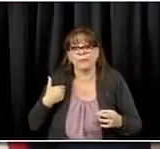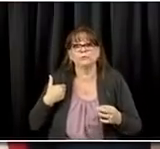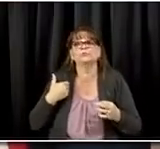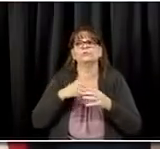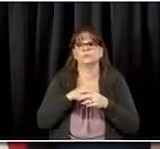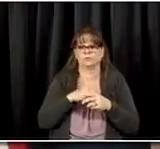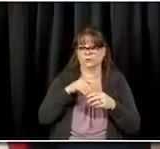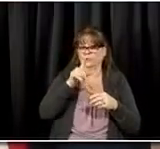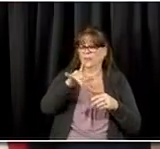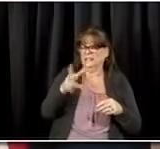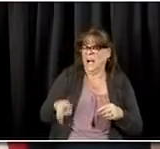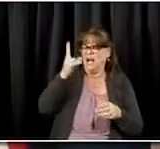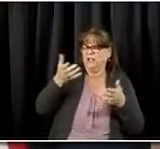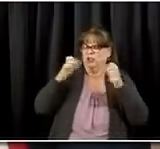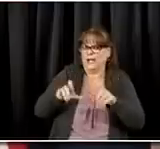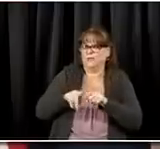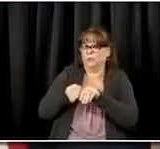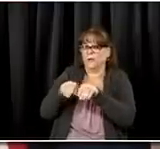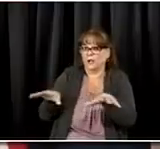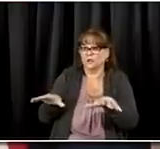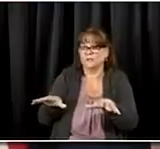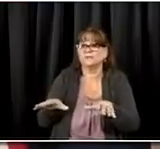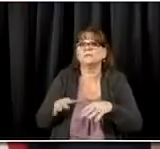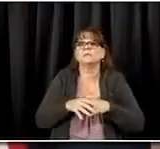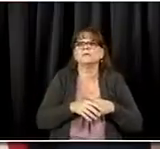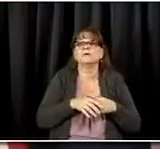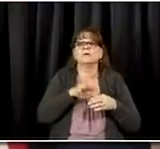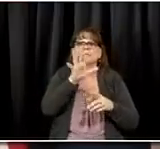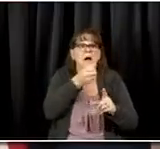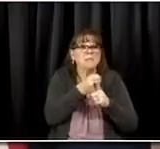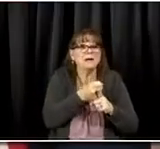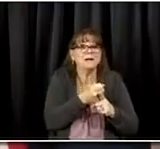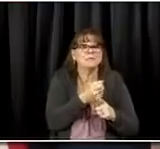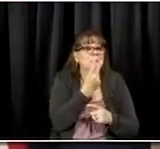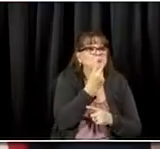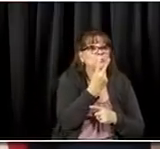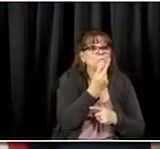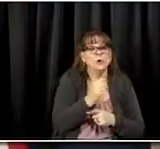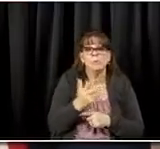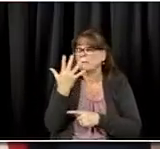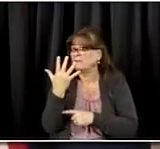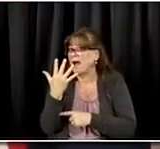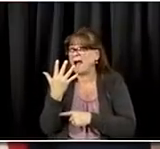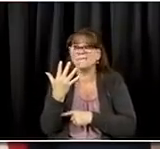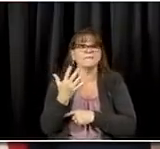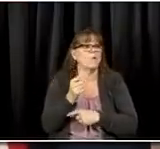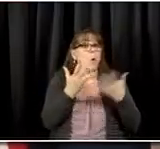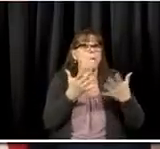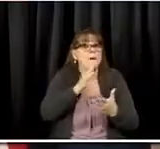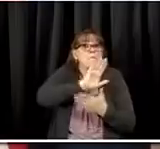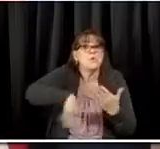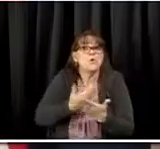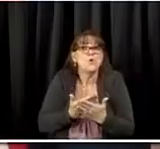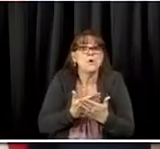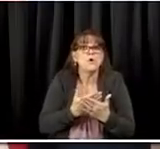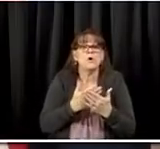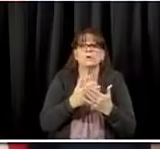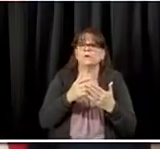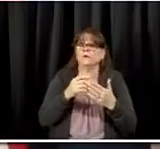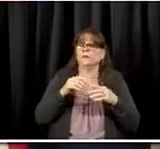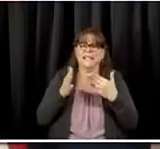to all 10, maybe to 3, maybe to 5, maybe to 2, but it is very likely to be transmitted. So I